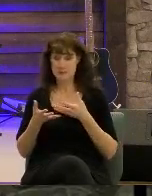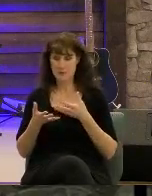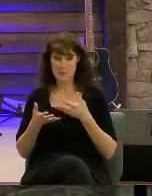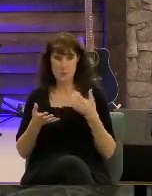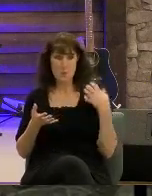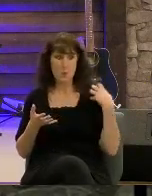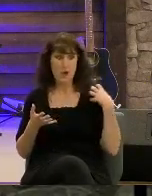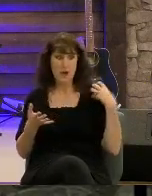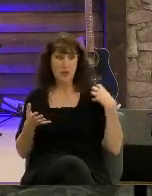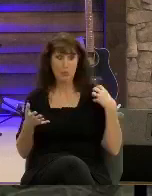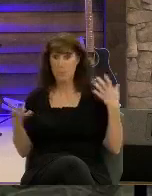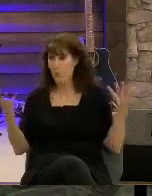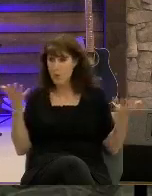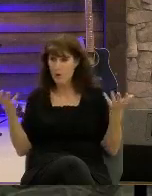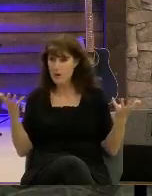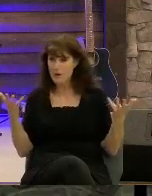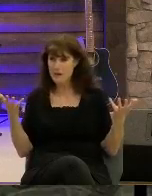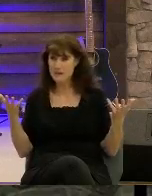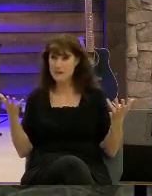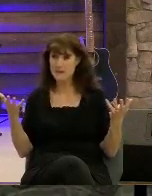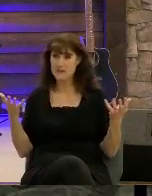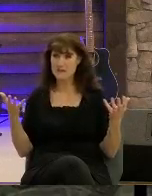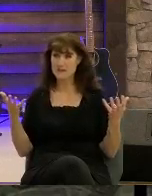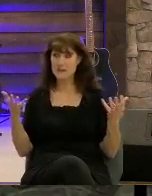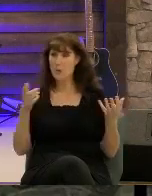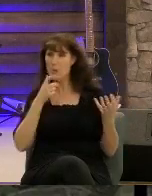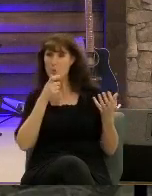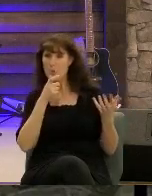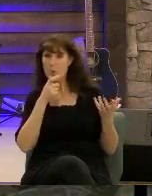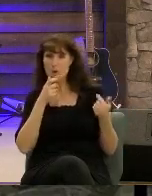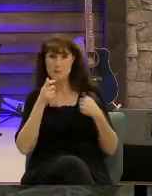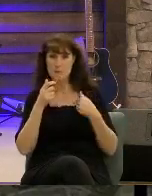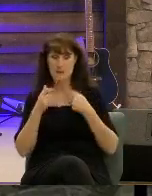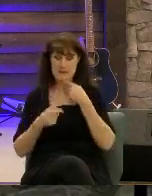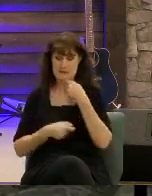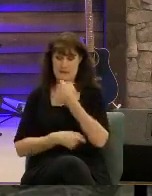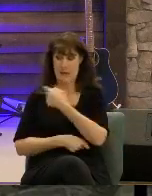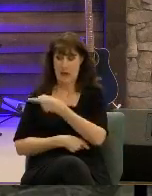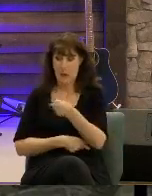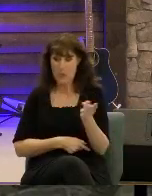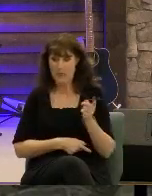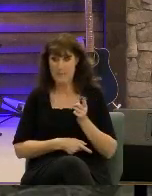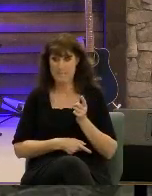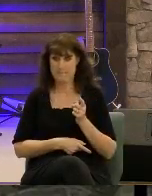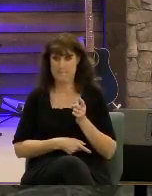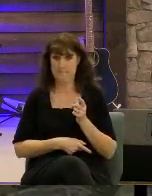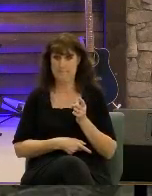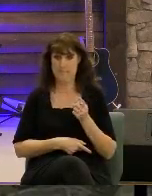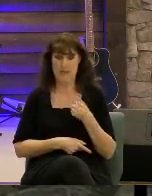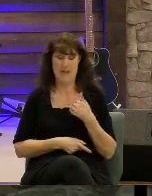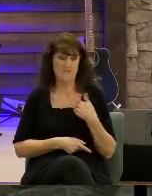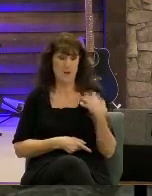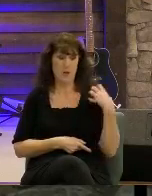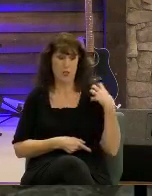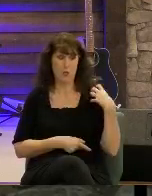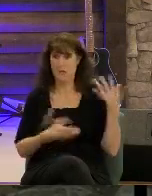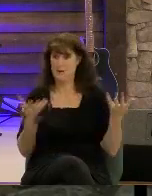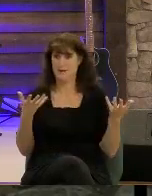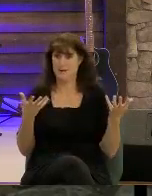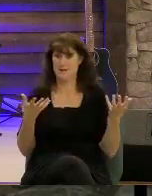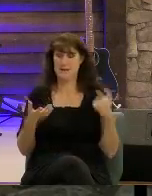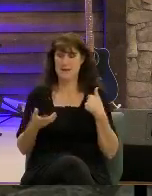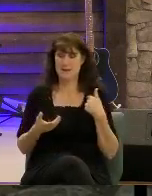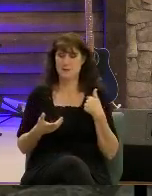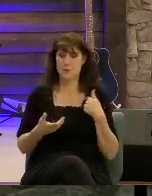authority? In what authority am I to tell the Pharaoh, right? He's talking to a king. He's